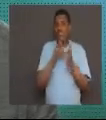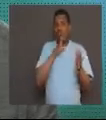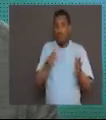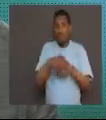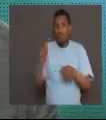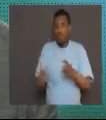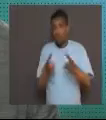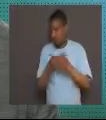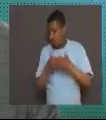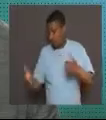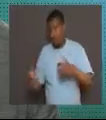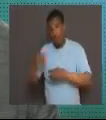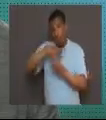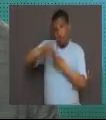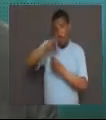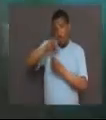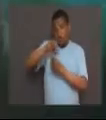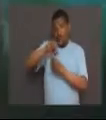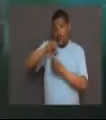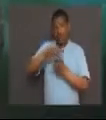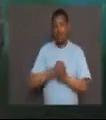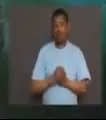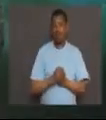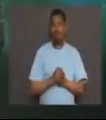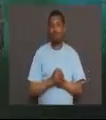in isolated areas.